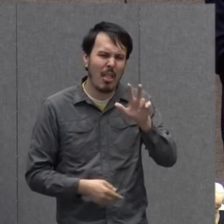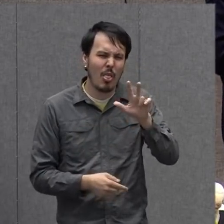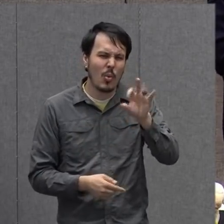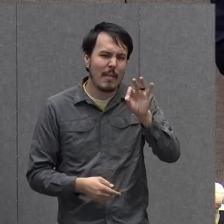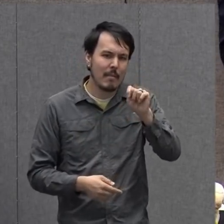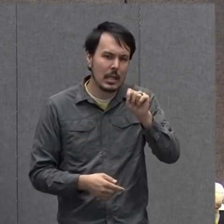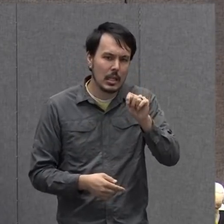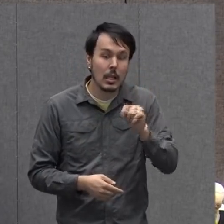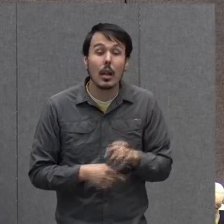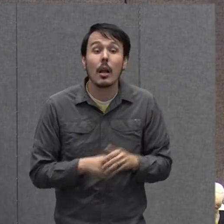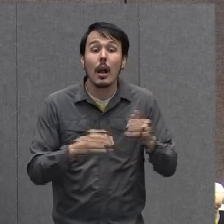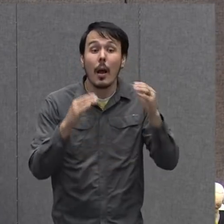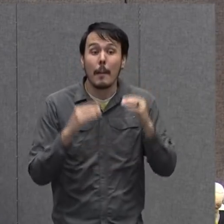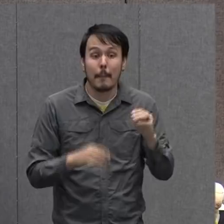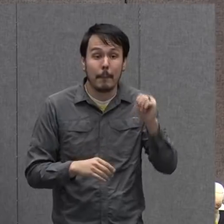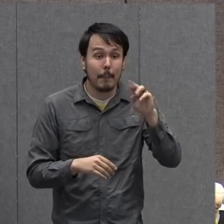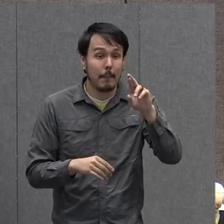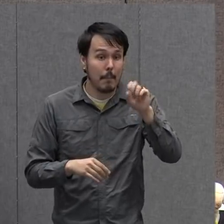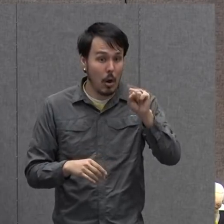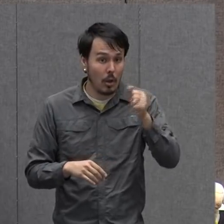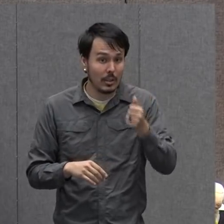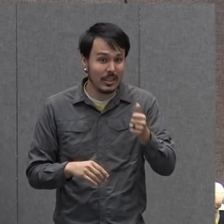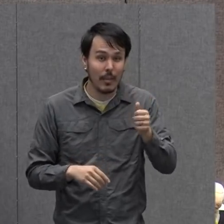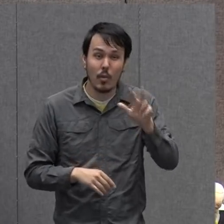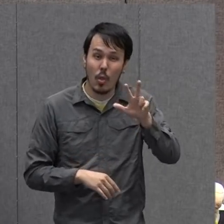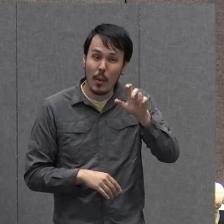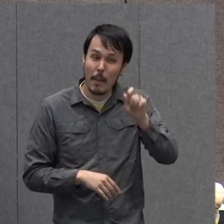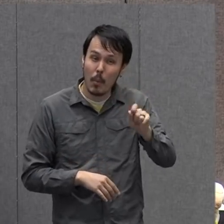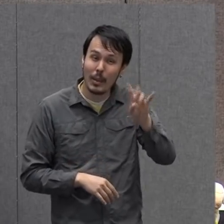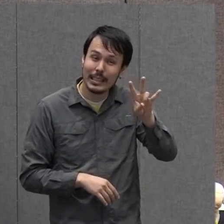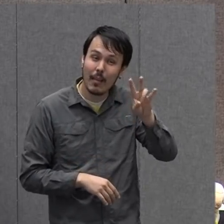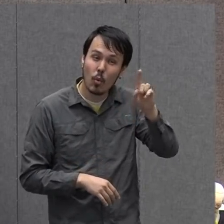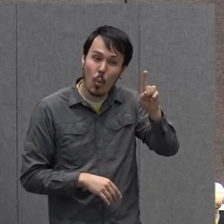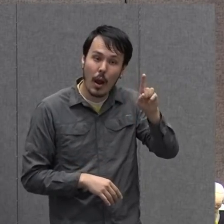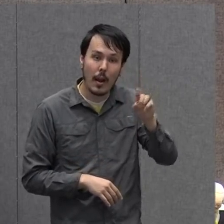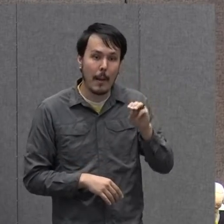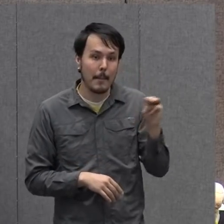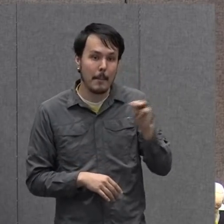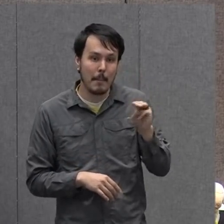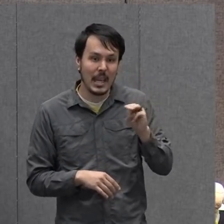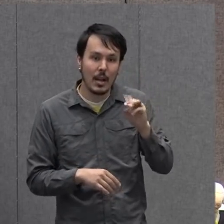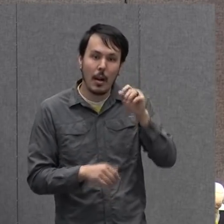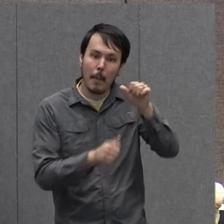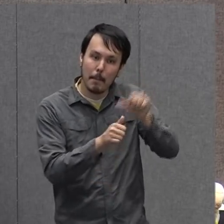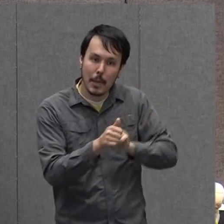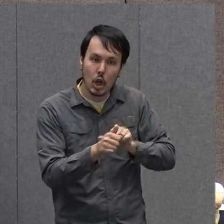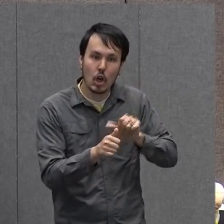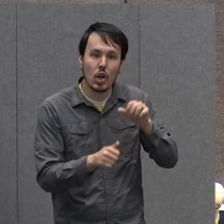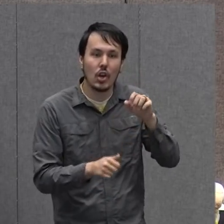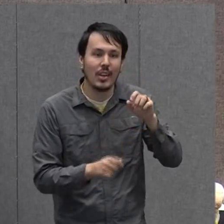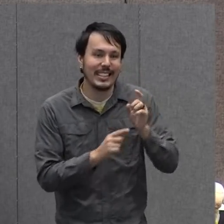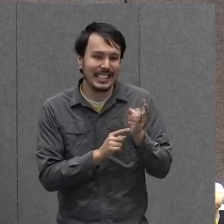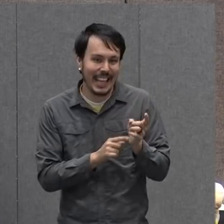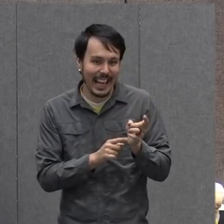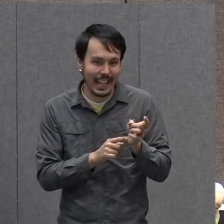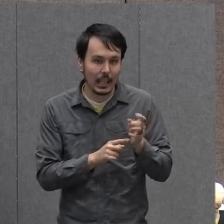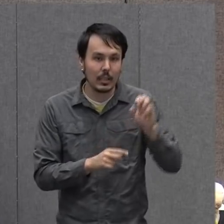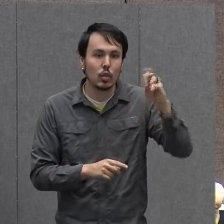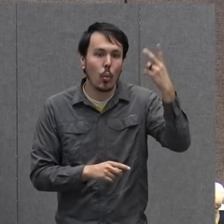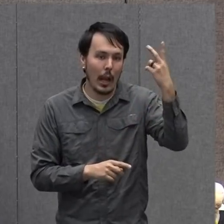weight will change because weight is different from mass in that it's